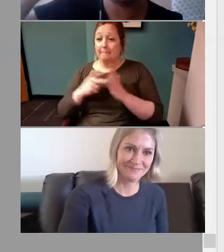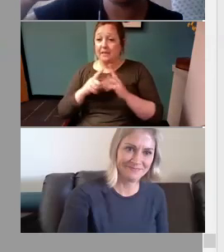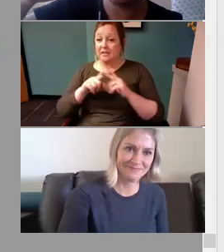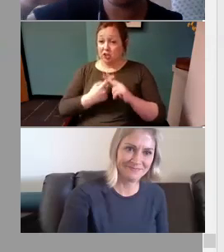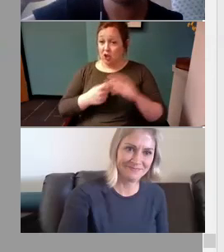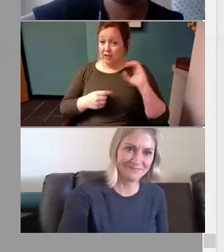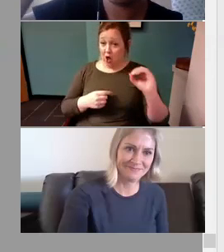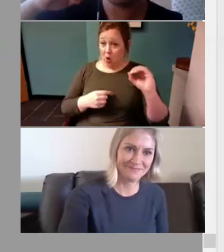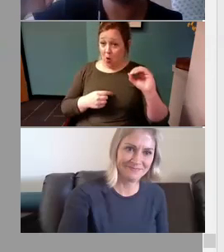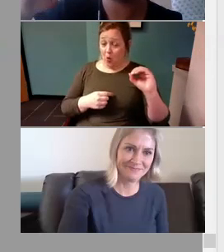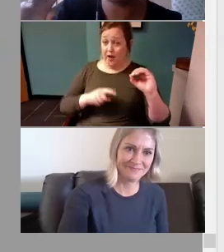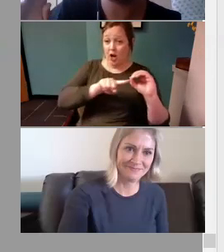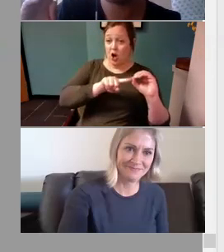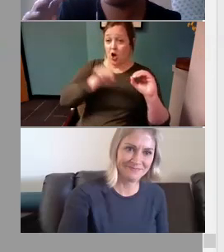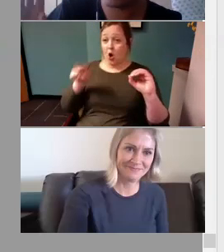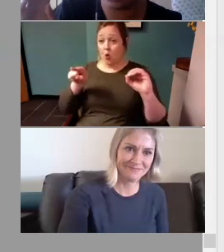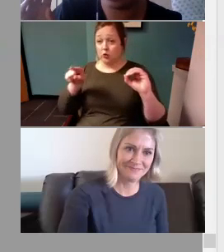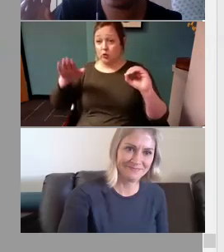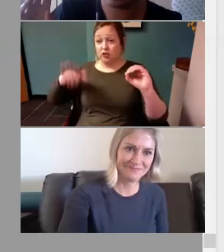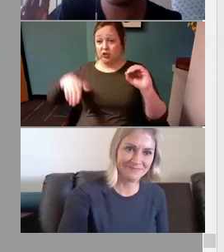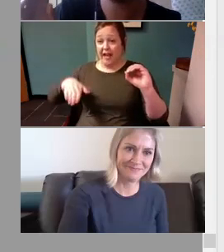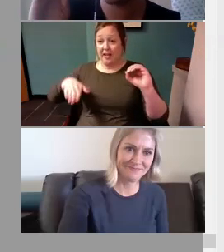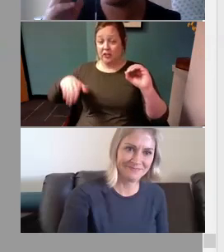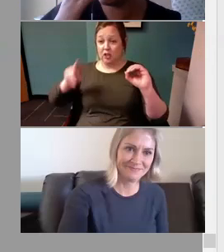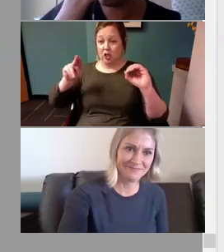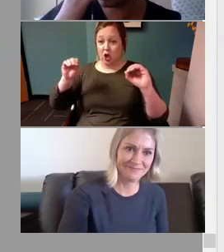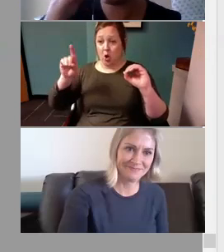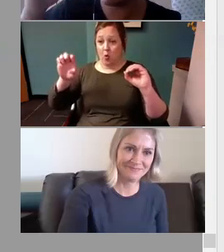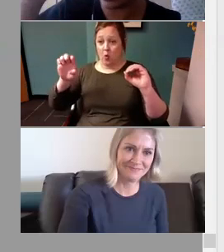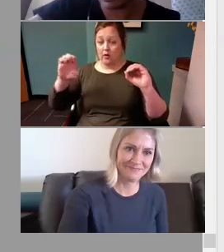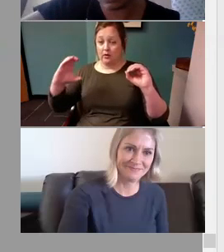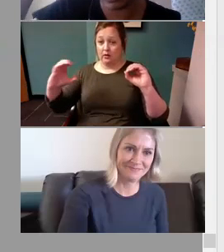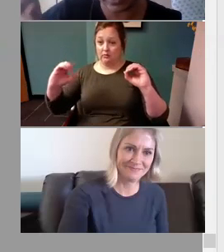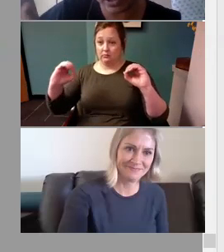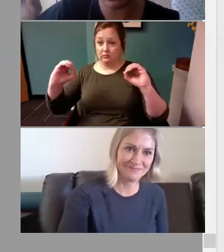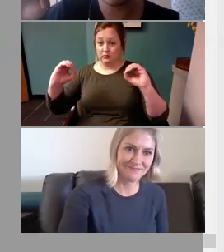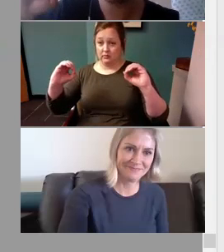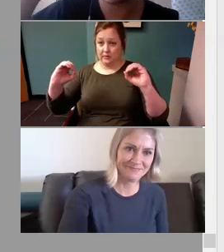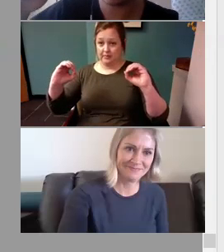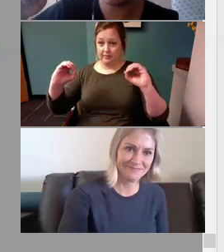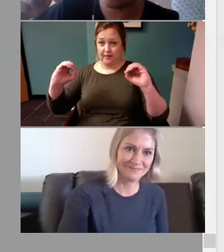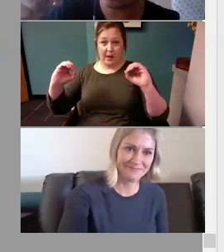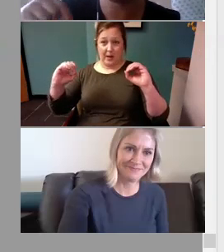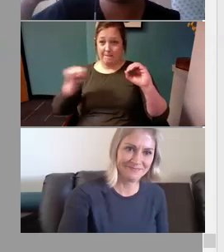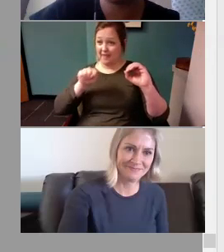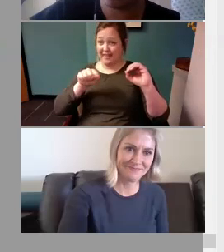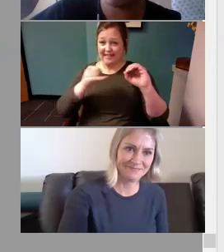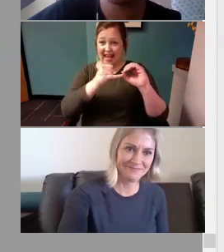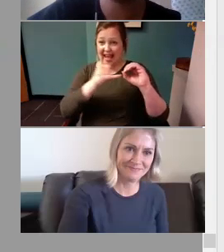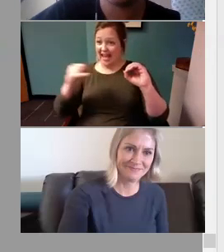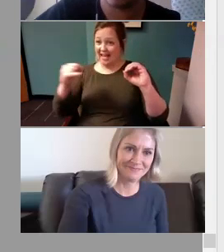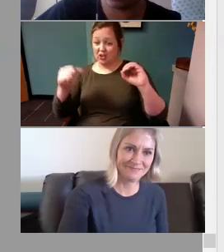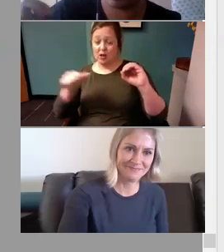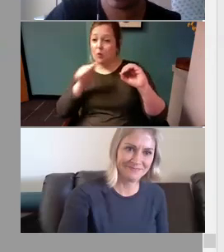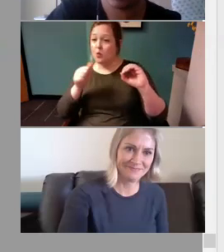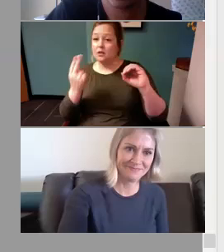that particular node did not get visited, or sorry, did not get, that particular edge was not used to explore